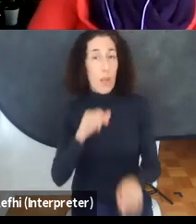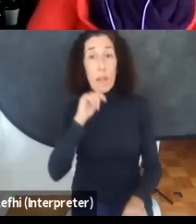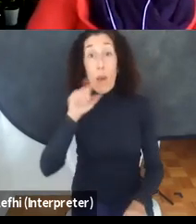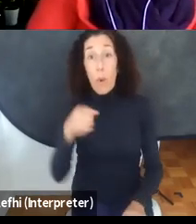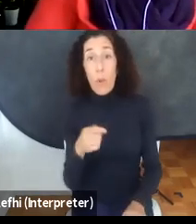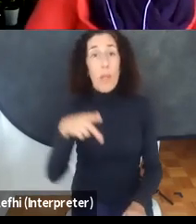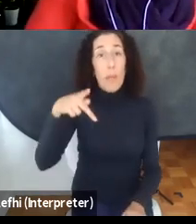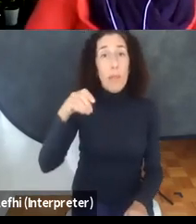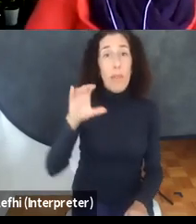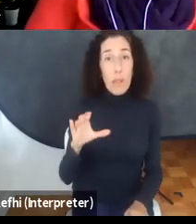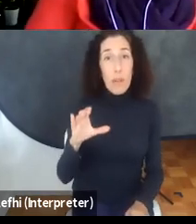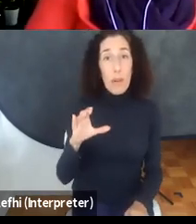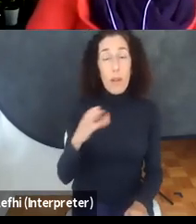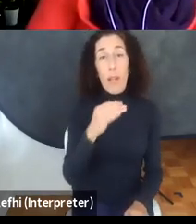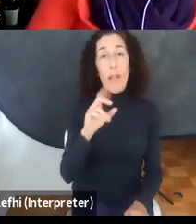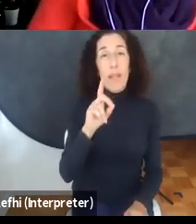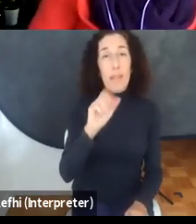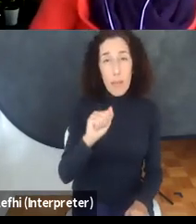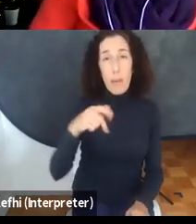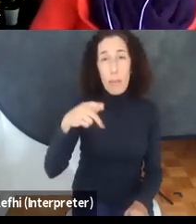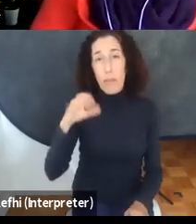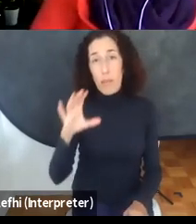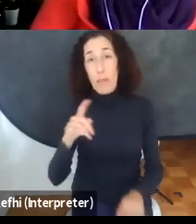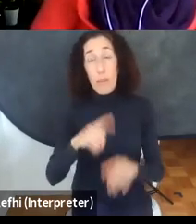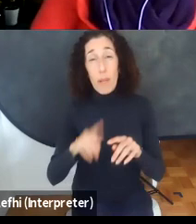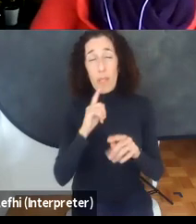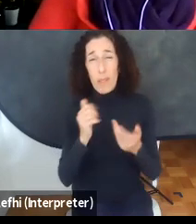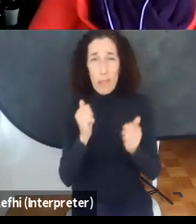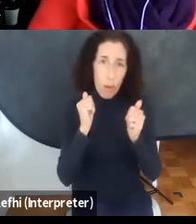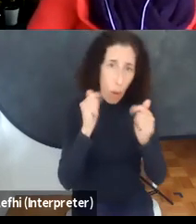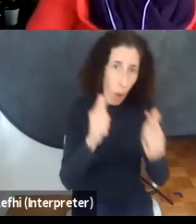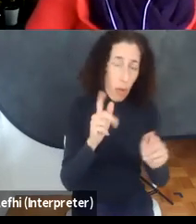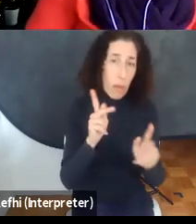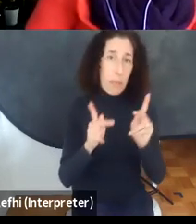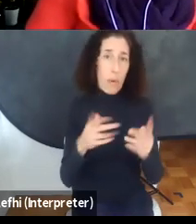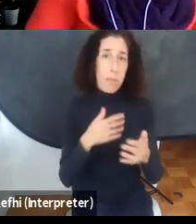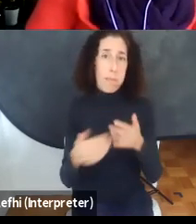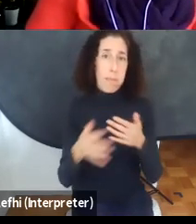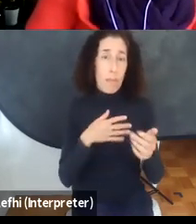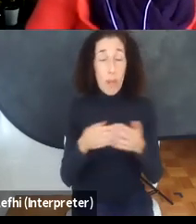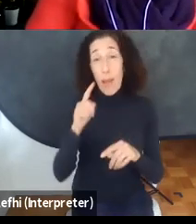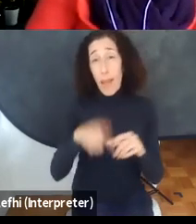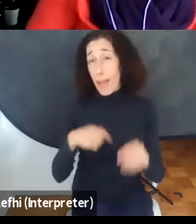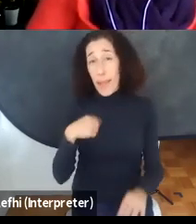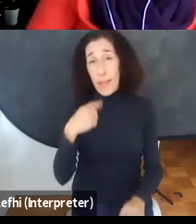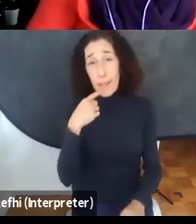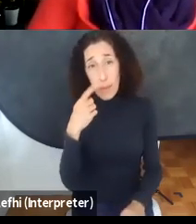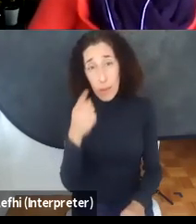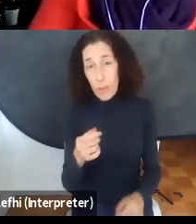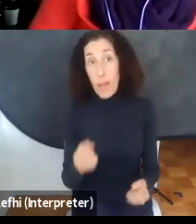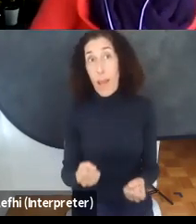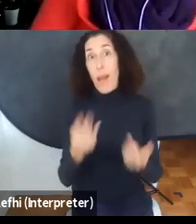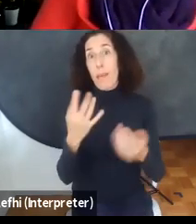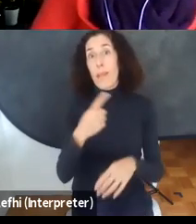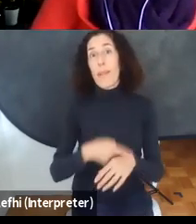color, but disabled people of color, disabled people in general. You know, like I can't tell you how many times I've come across,